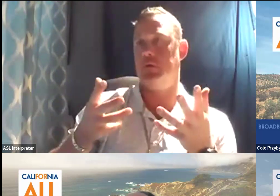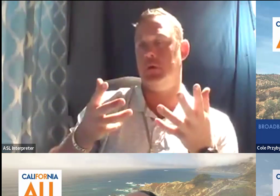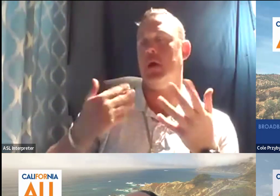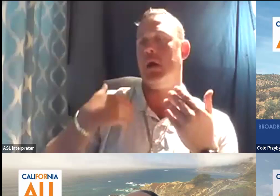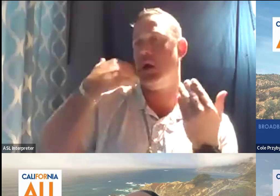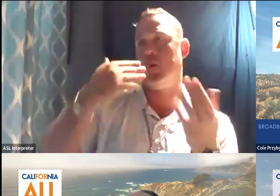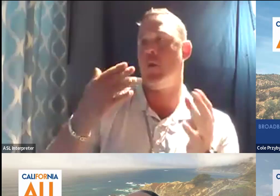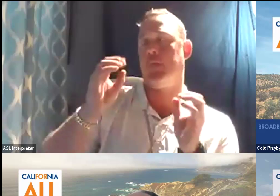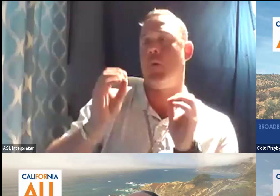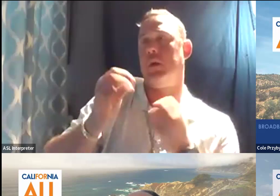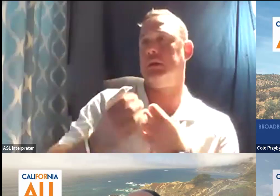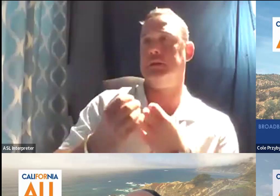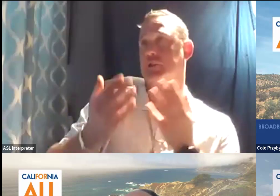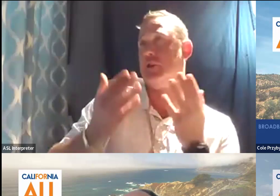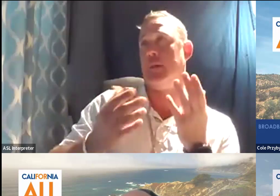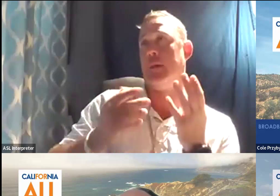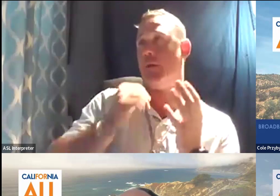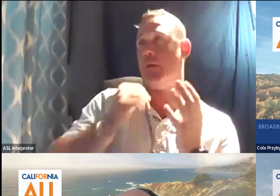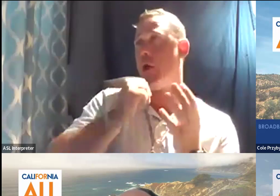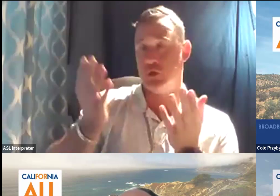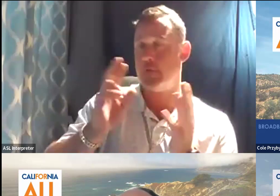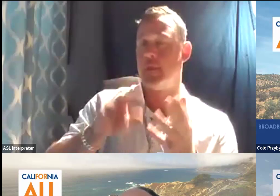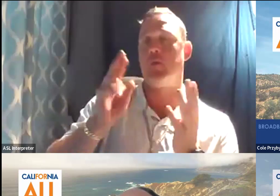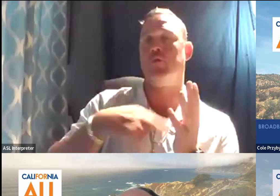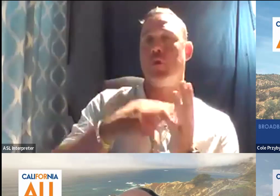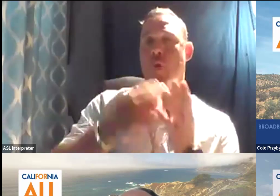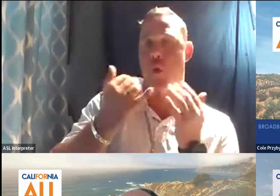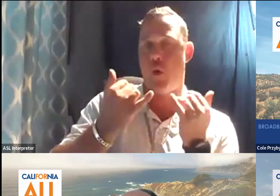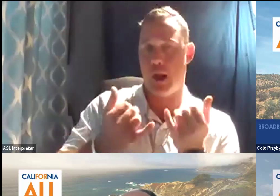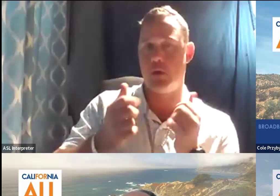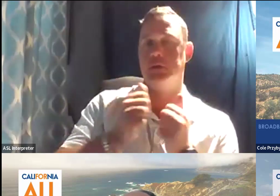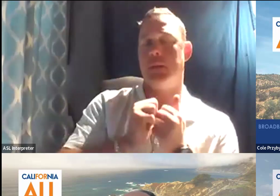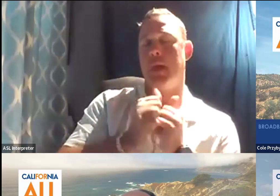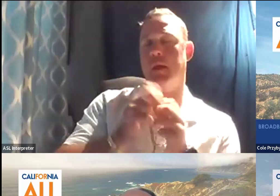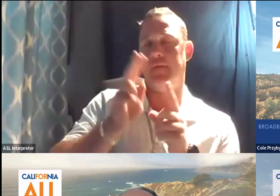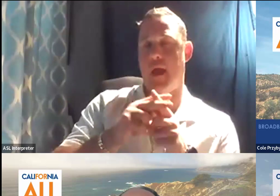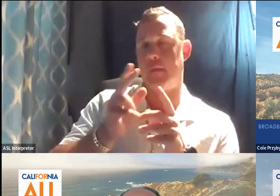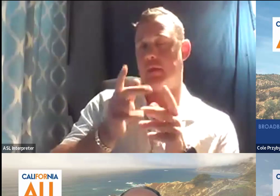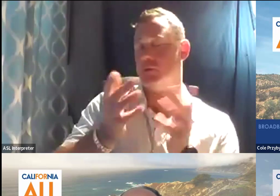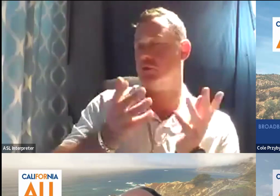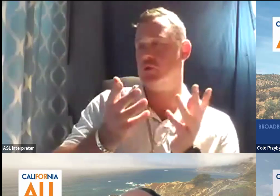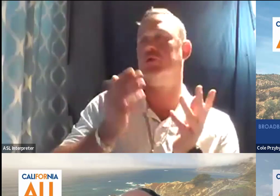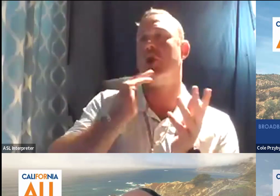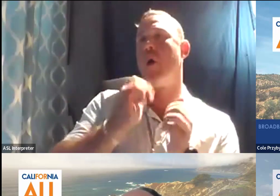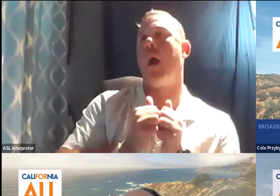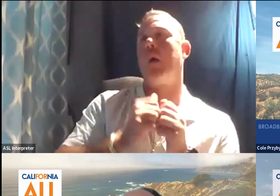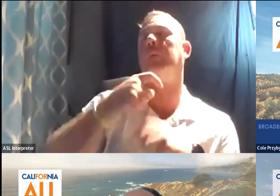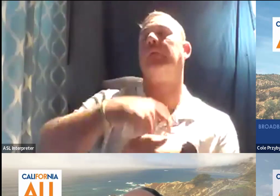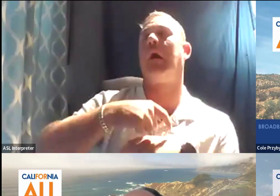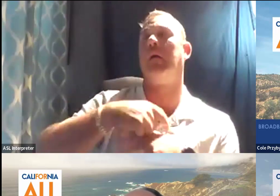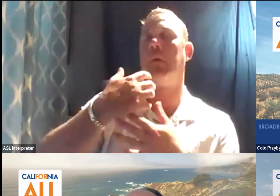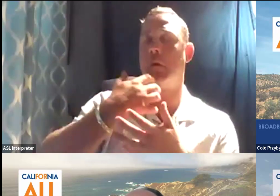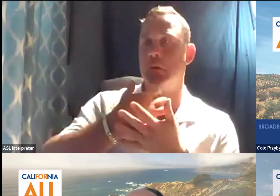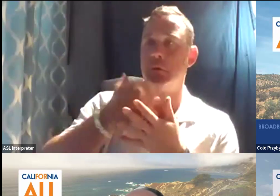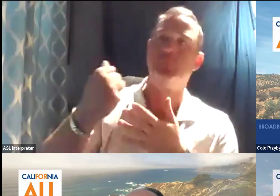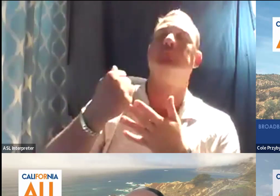if organizations that perhaps aren't serving in that role right now as part of the competitive application know how time consuming it